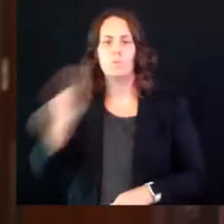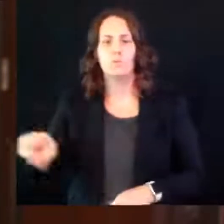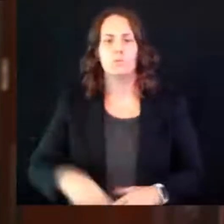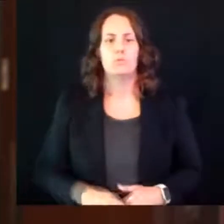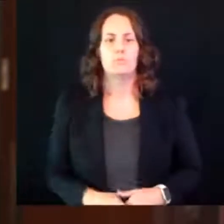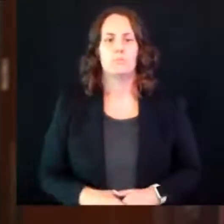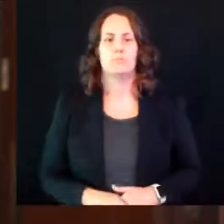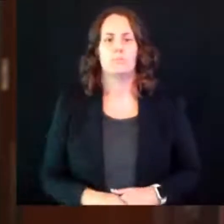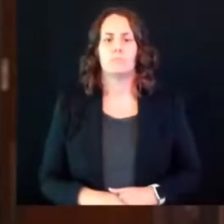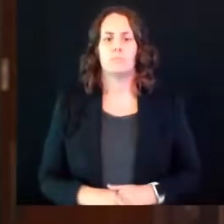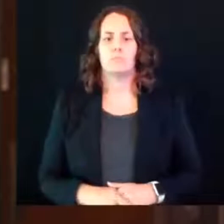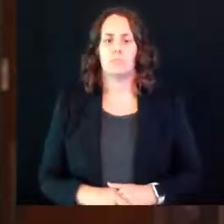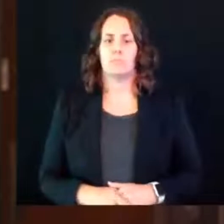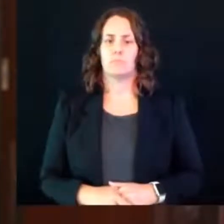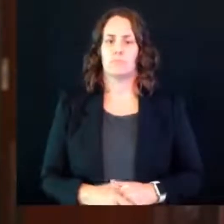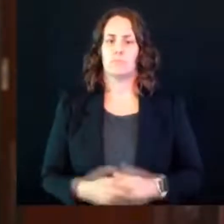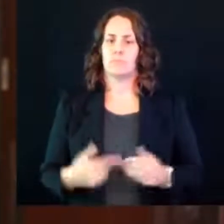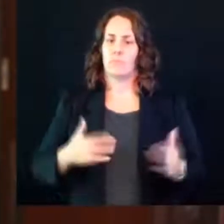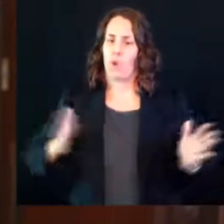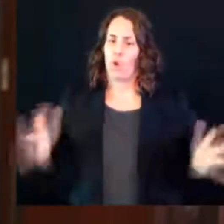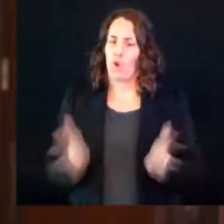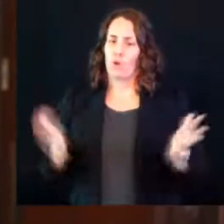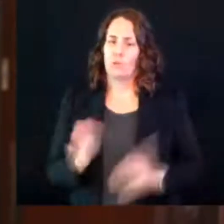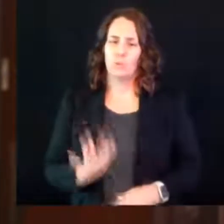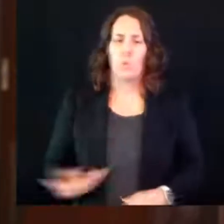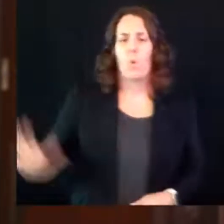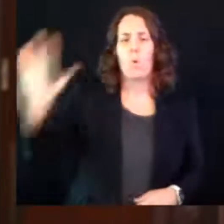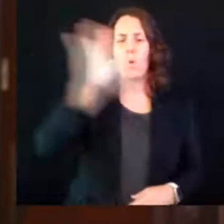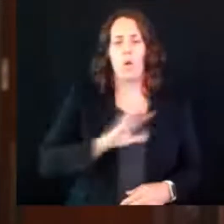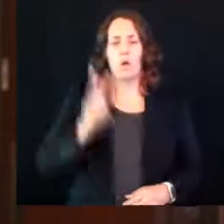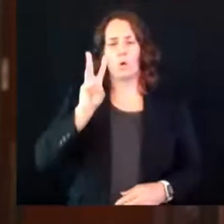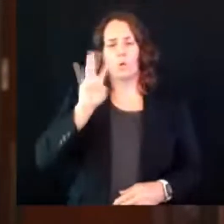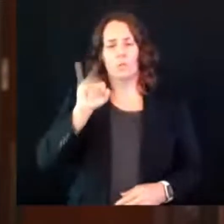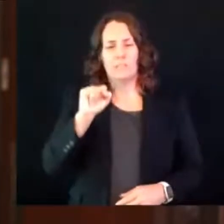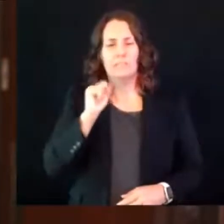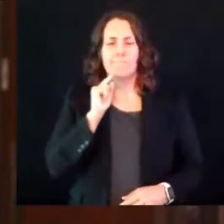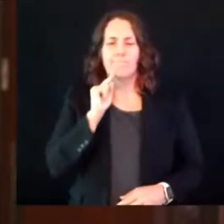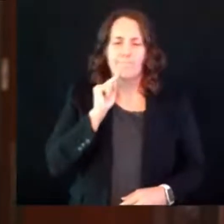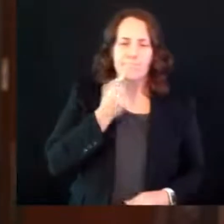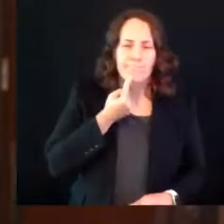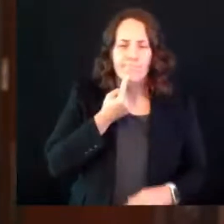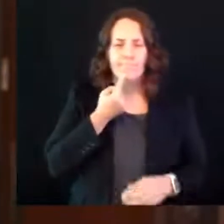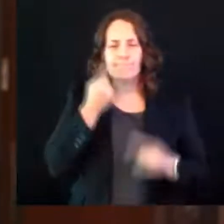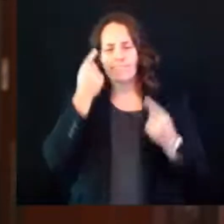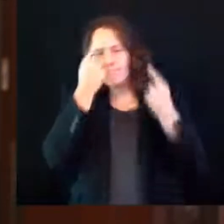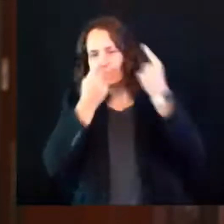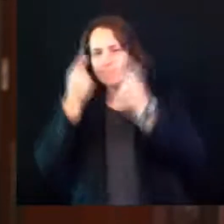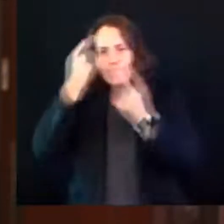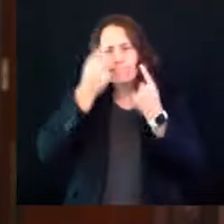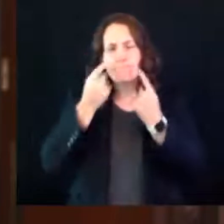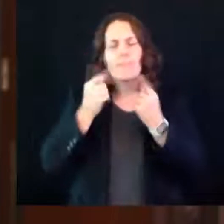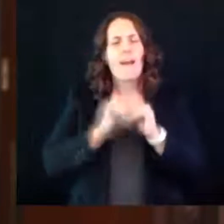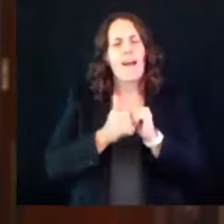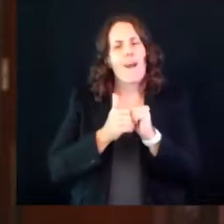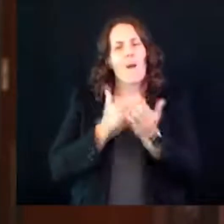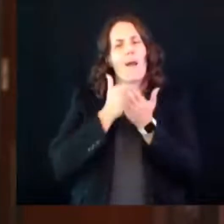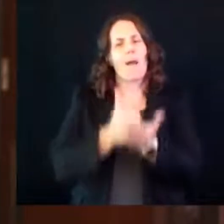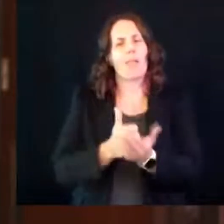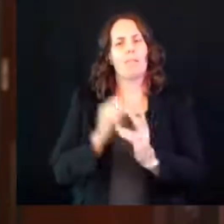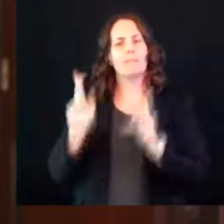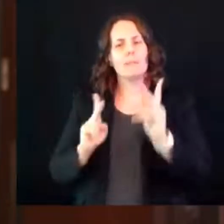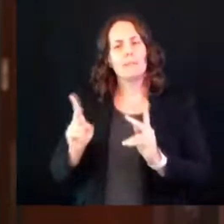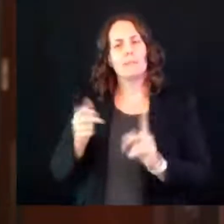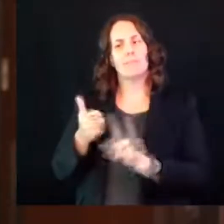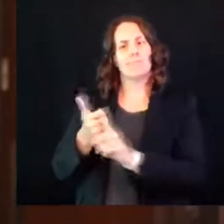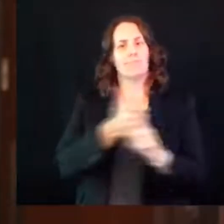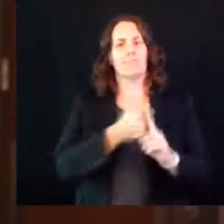extra steps to keep Wisconsin communities safe during this dangerous time in the pandemic. But they